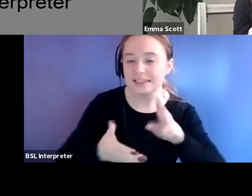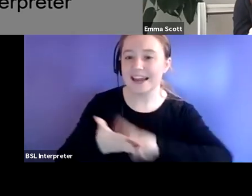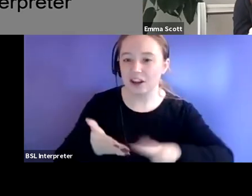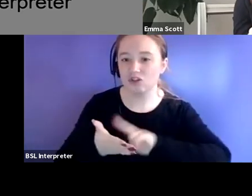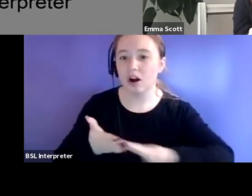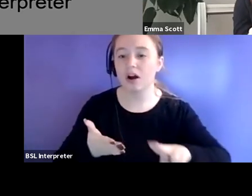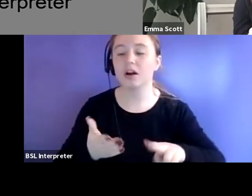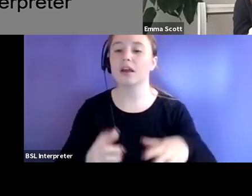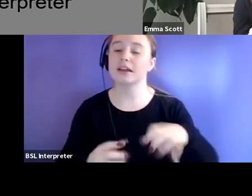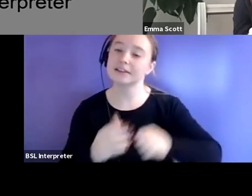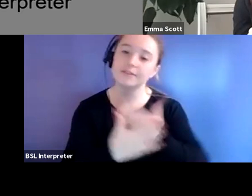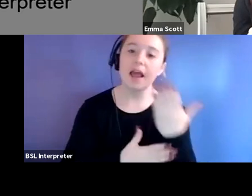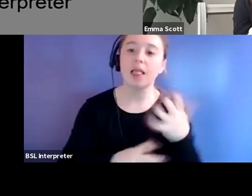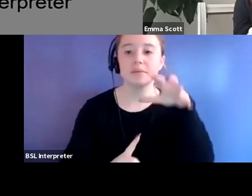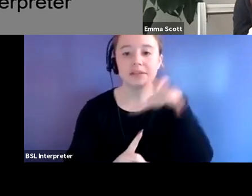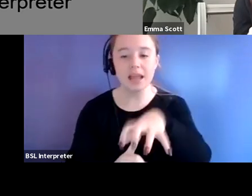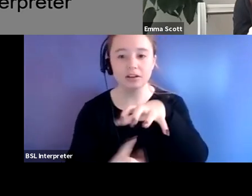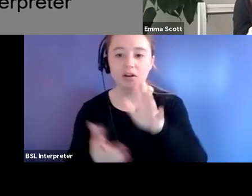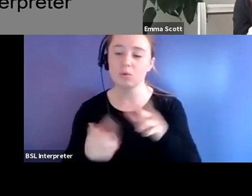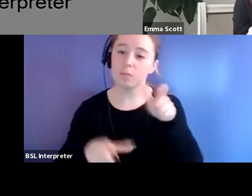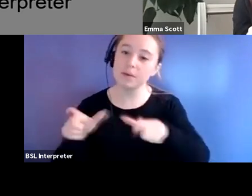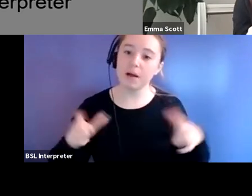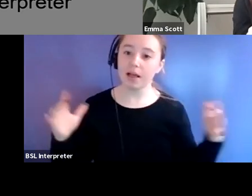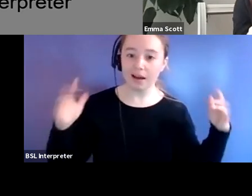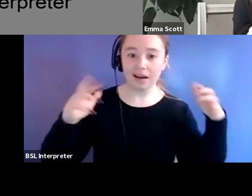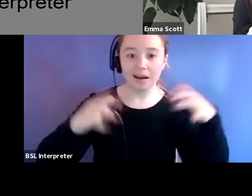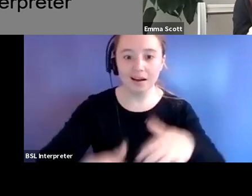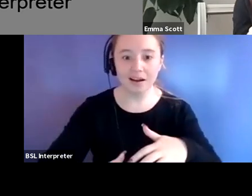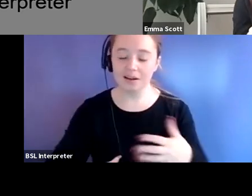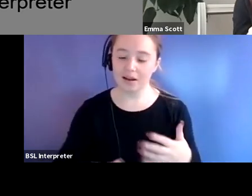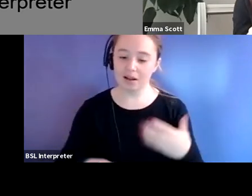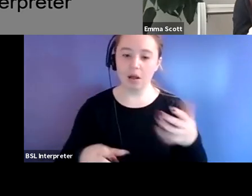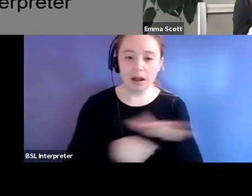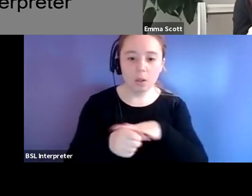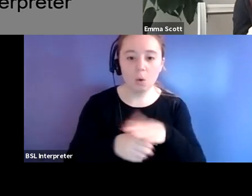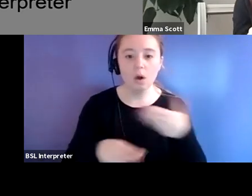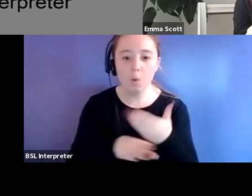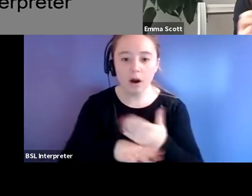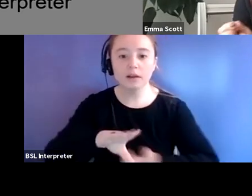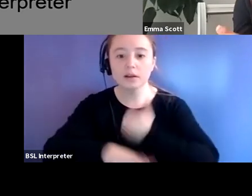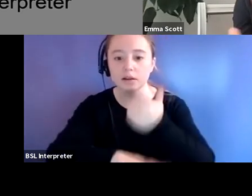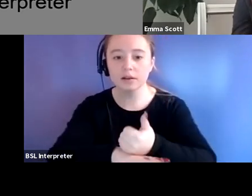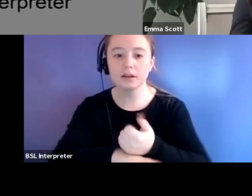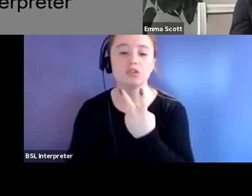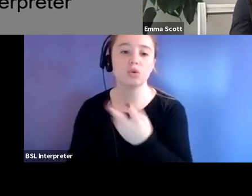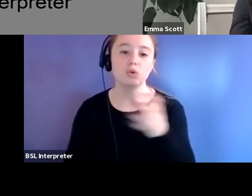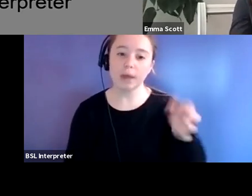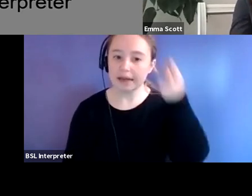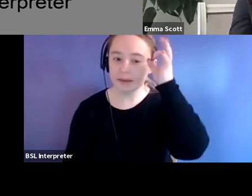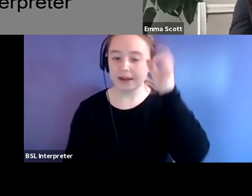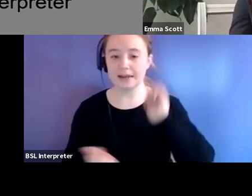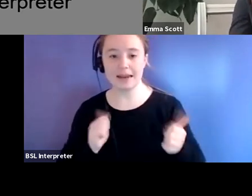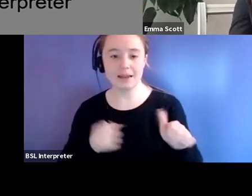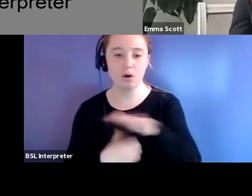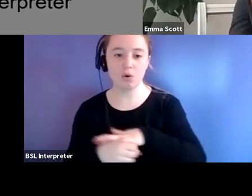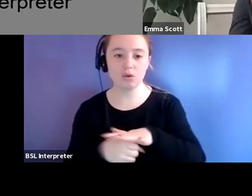to make sure that they're places that people want to be. How can we attract local work, etc. So the 20-minute neighbourhood is a really interesting opportunity for us